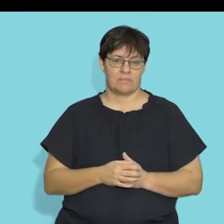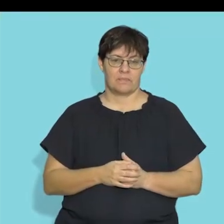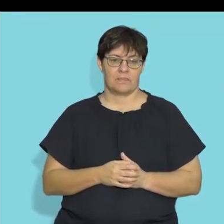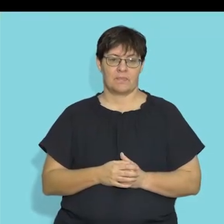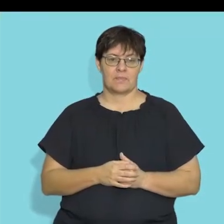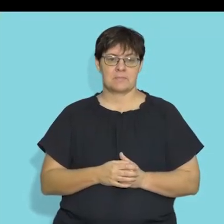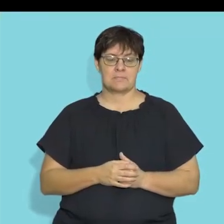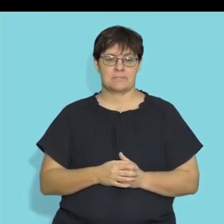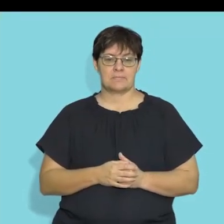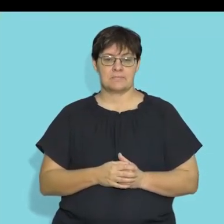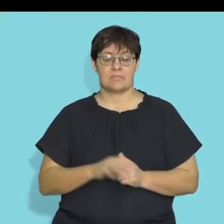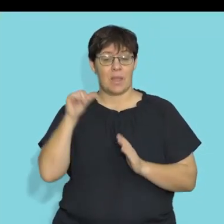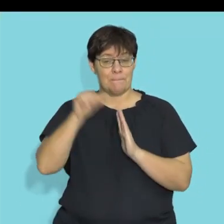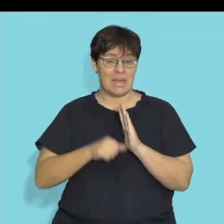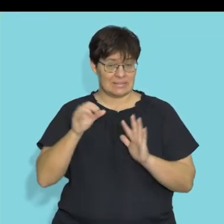Effective maintenance